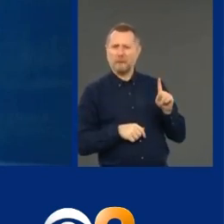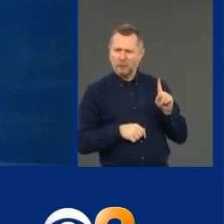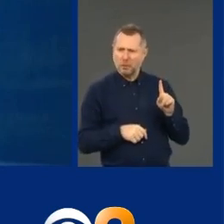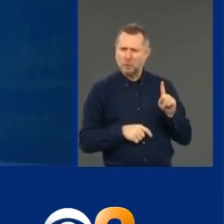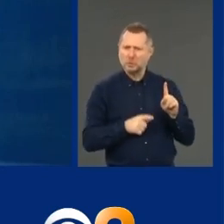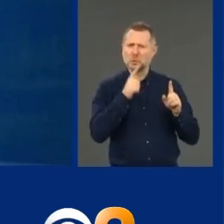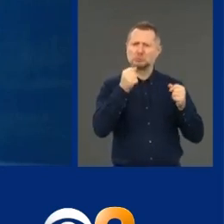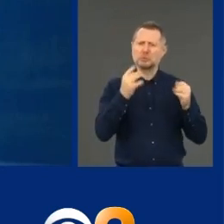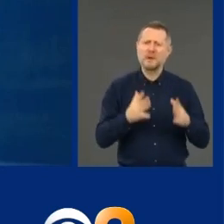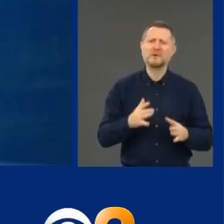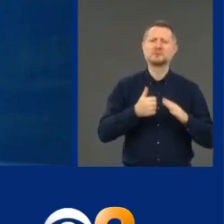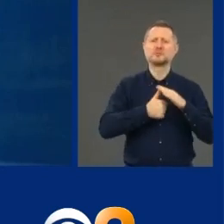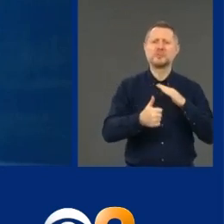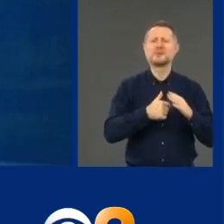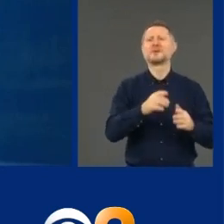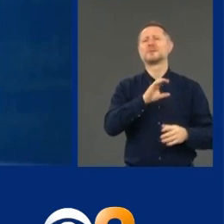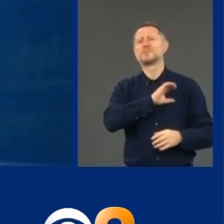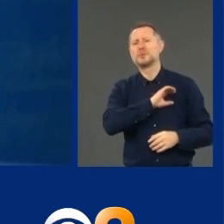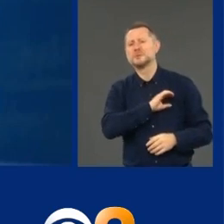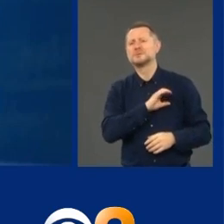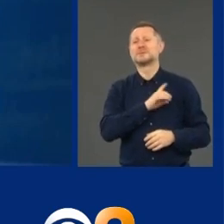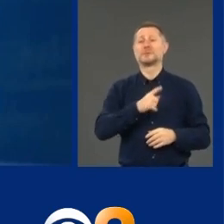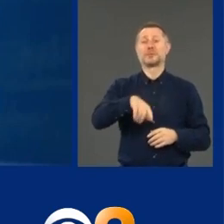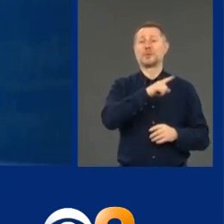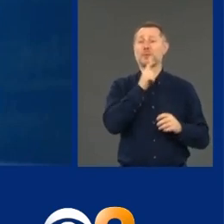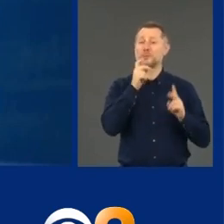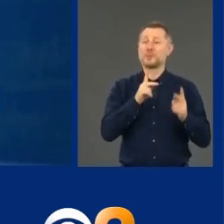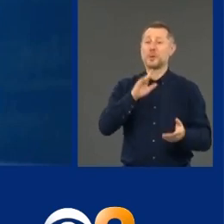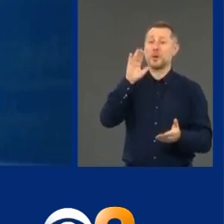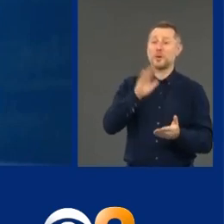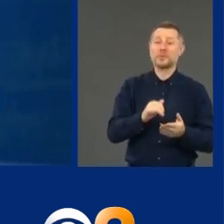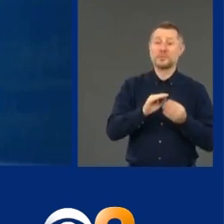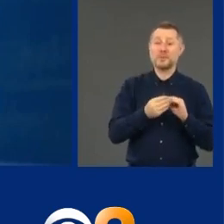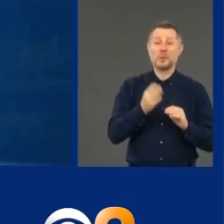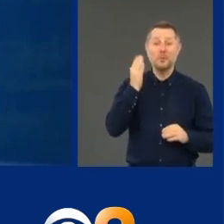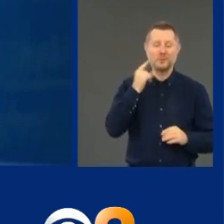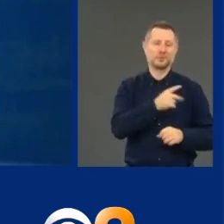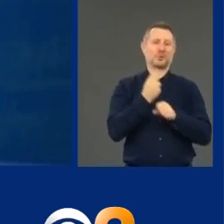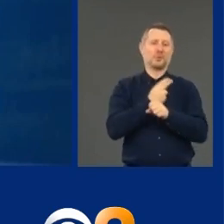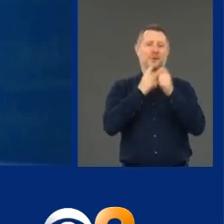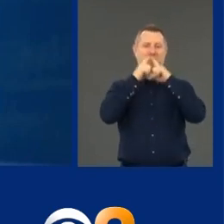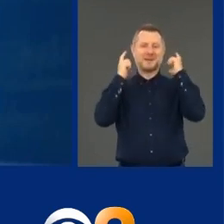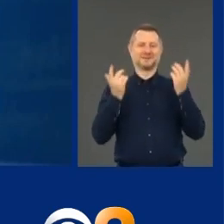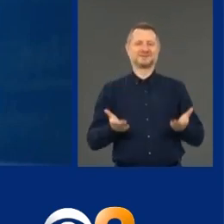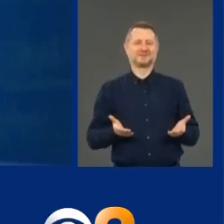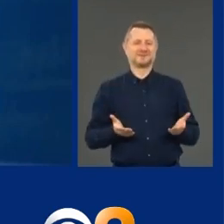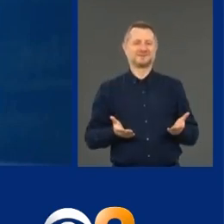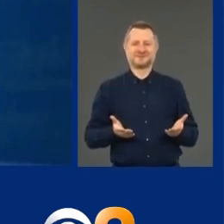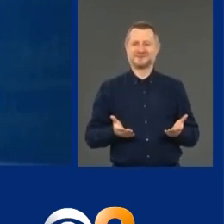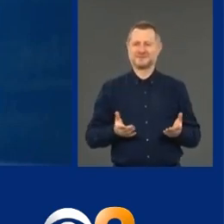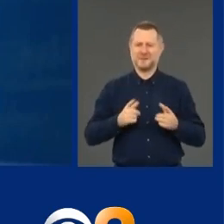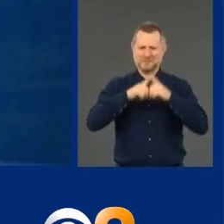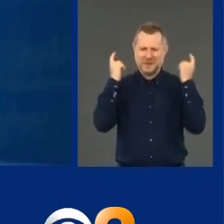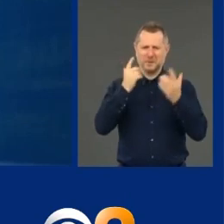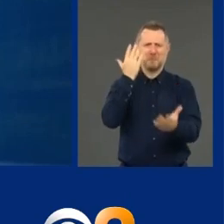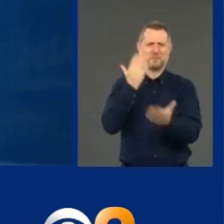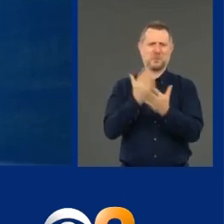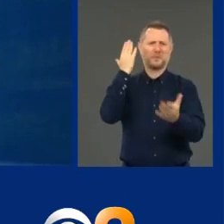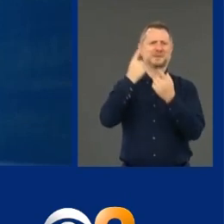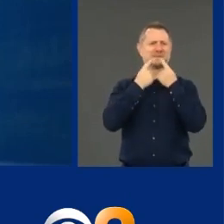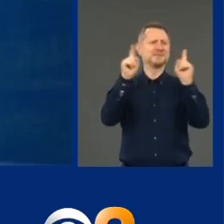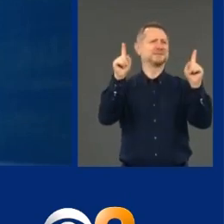workers, police officers have a lower rate of infection because the masks work, and we gave them